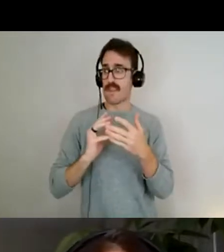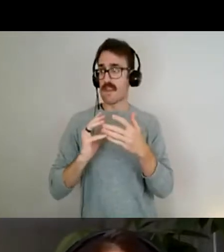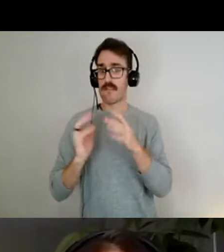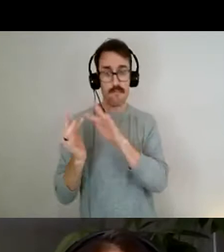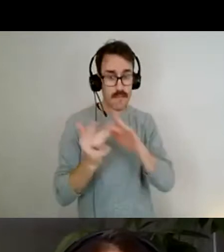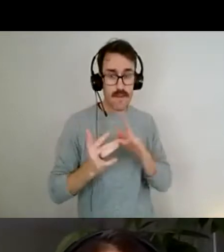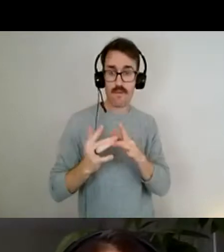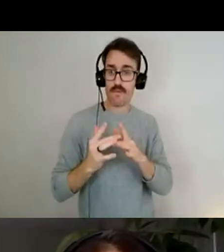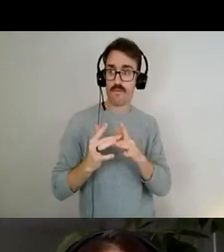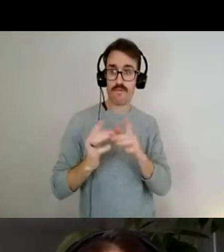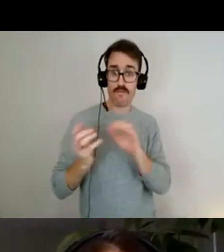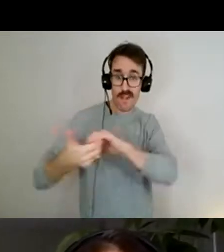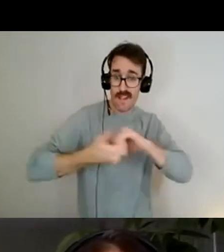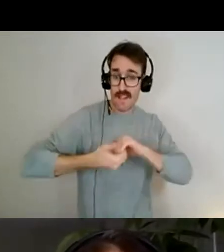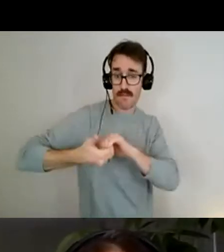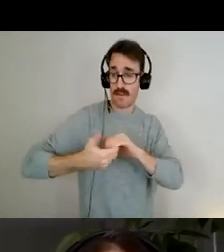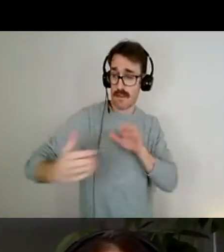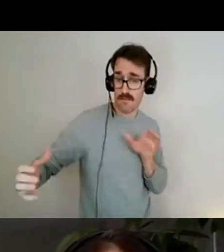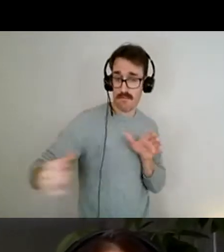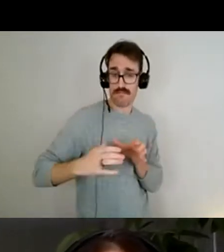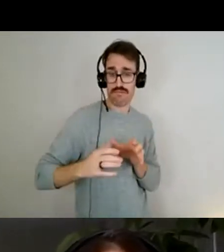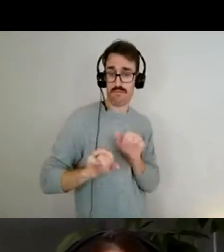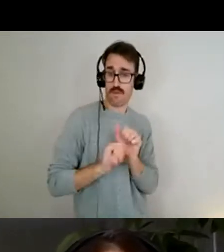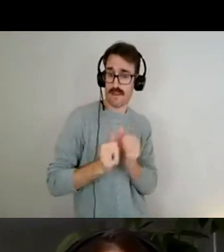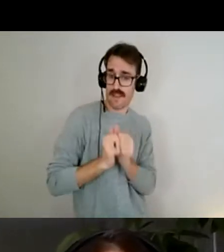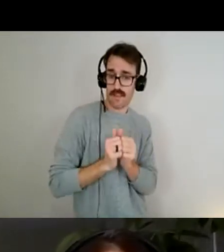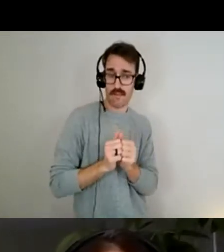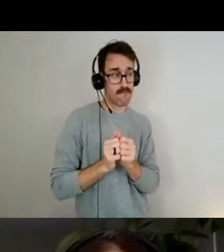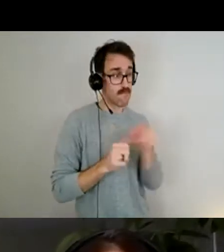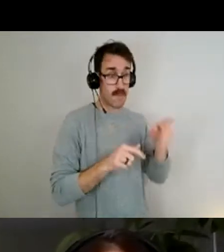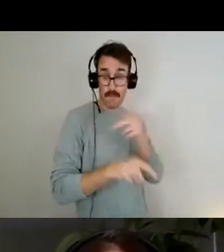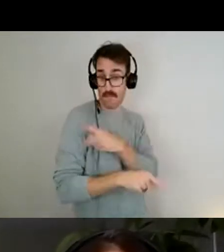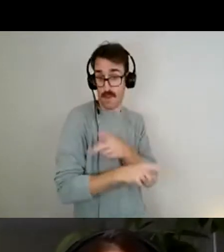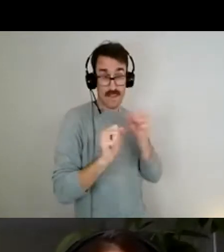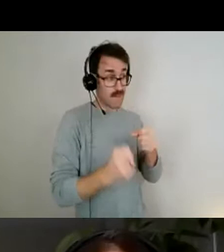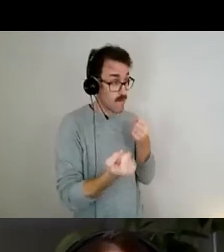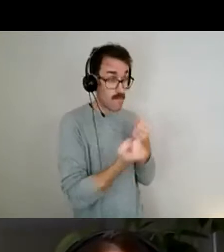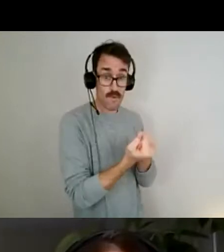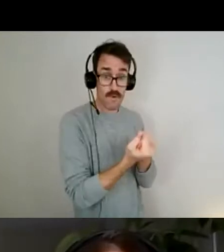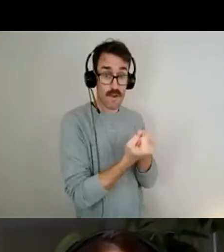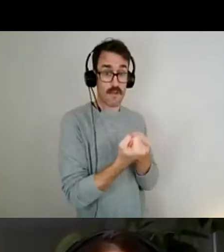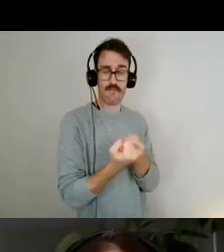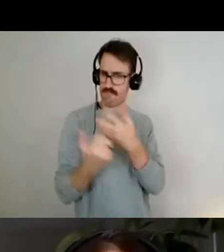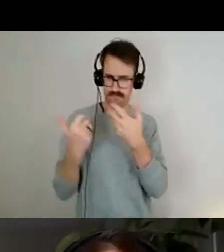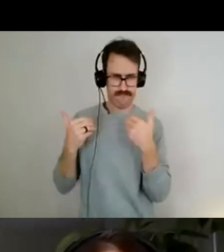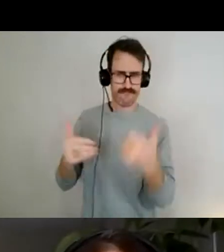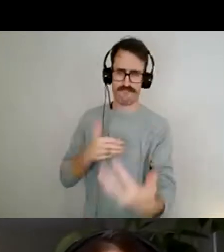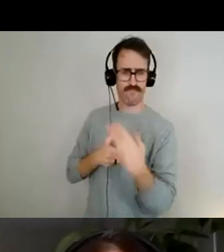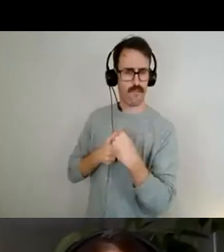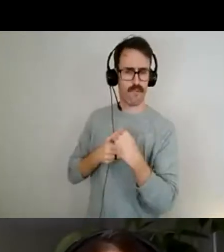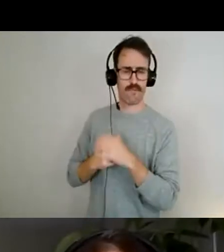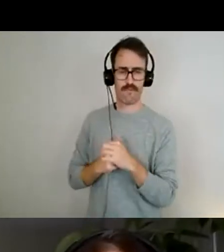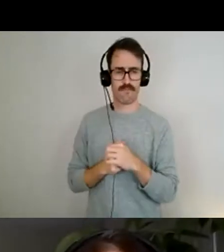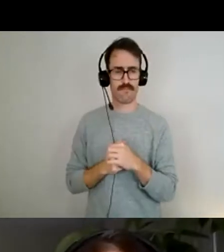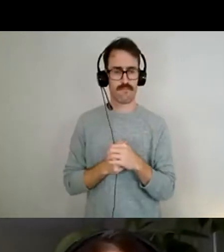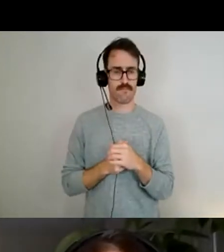with whoever can support the patient in question. Often a